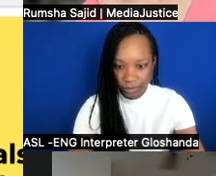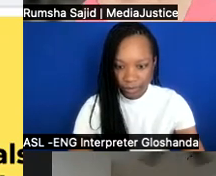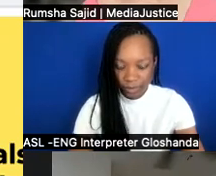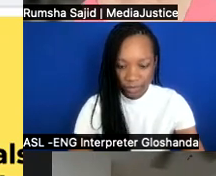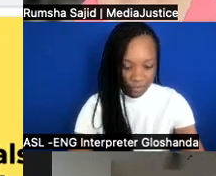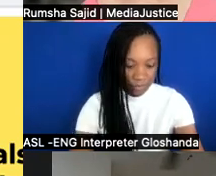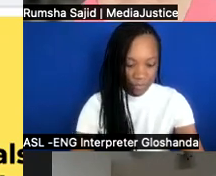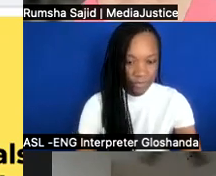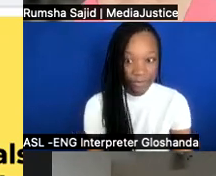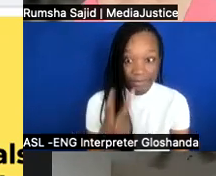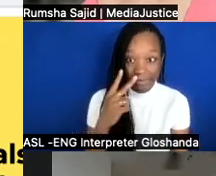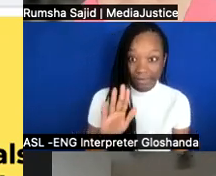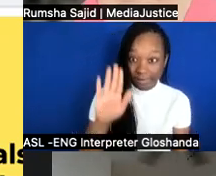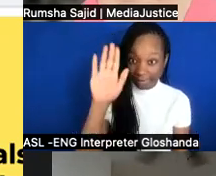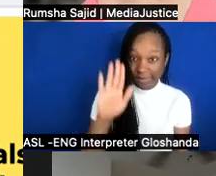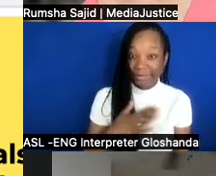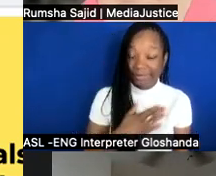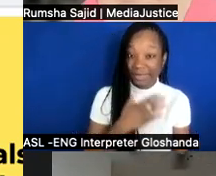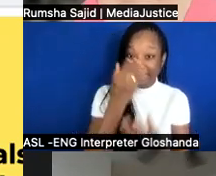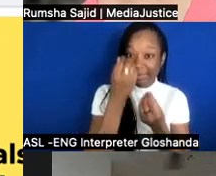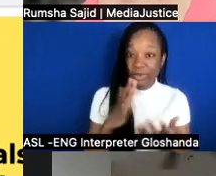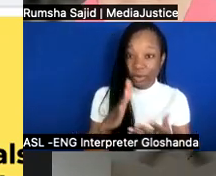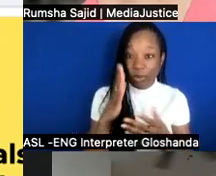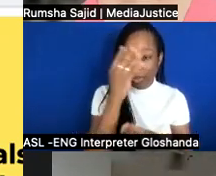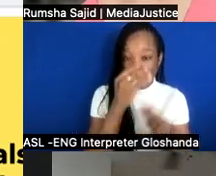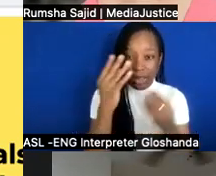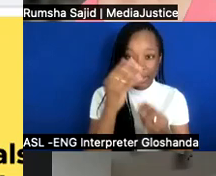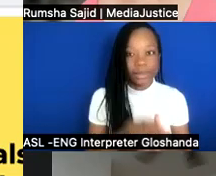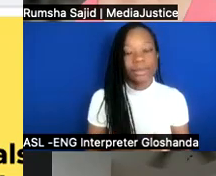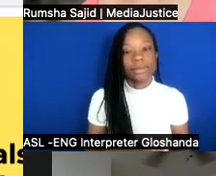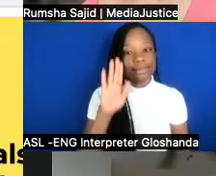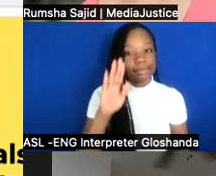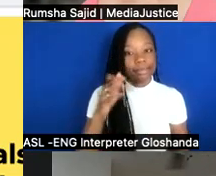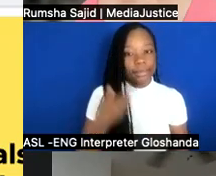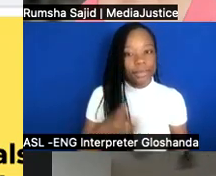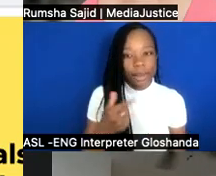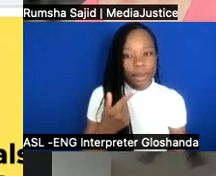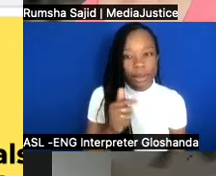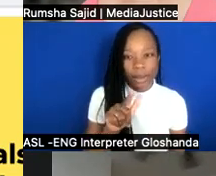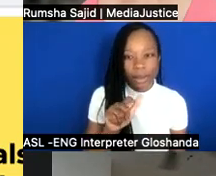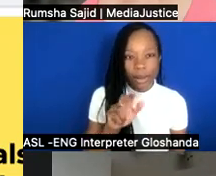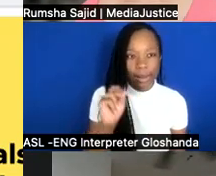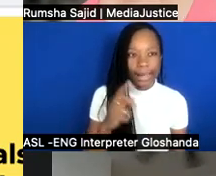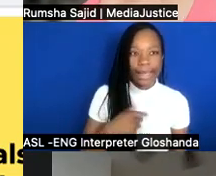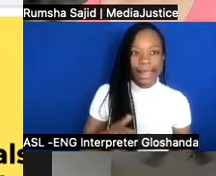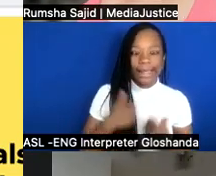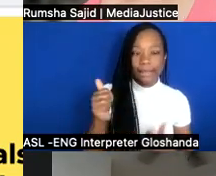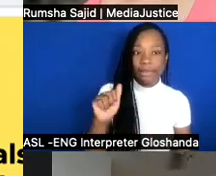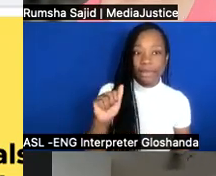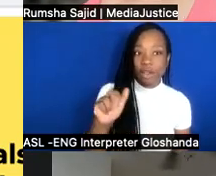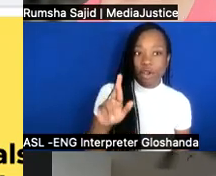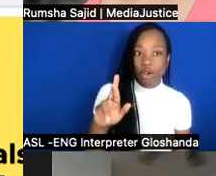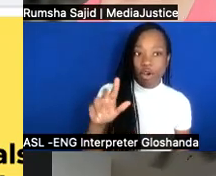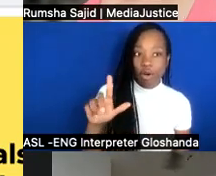Yeah, I see a hand raised. Please let us know your thoughts. Hi, this is Gillen. I'm in Arlington, Virginia. And in the